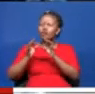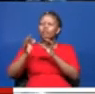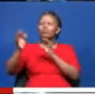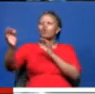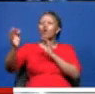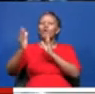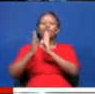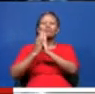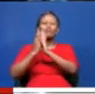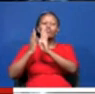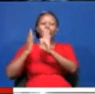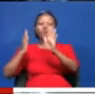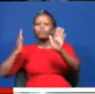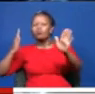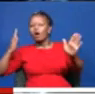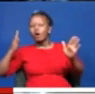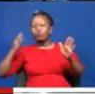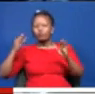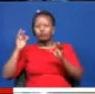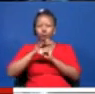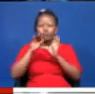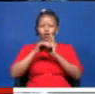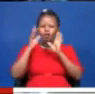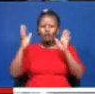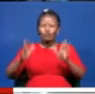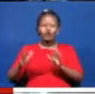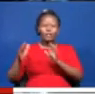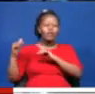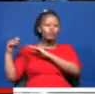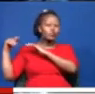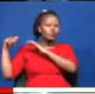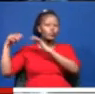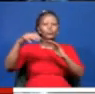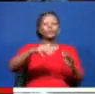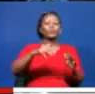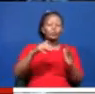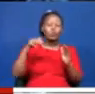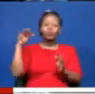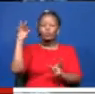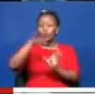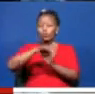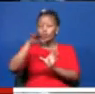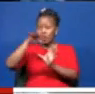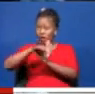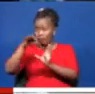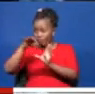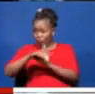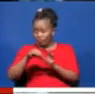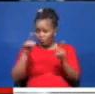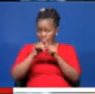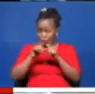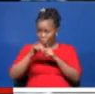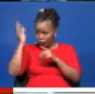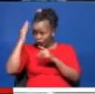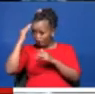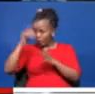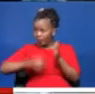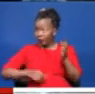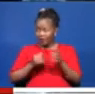are already streaming in at the polling station so as to exercise their voting rights. And remember, this polling station